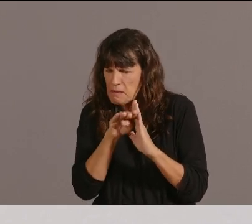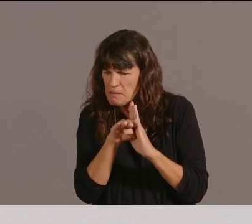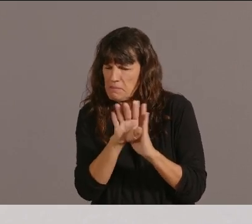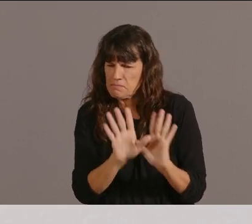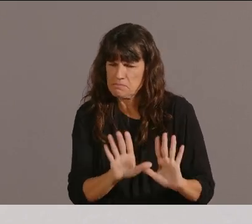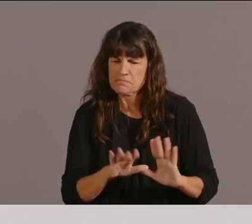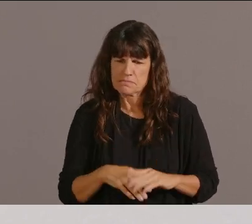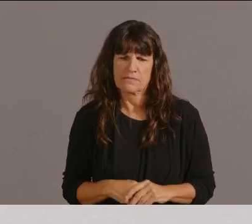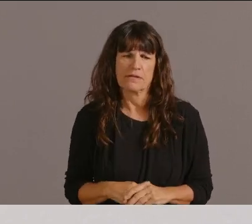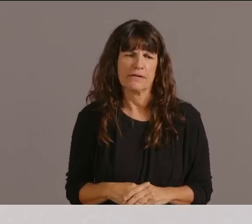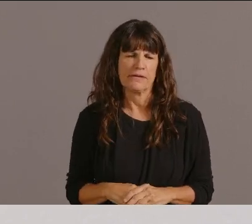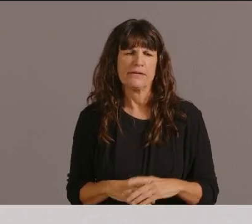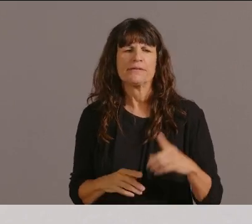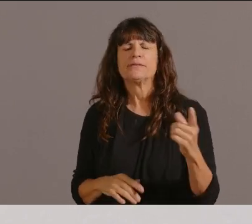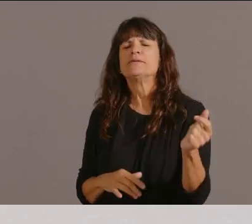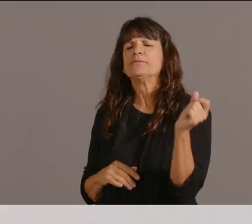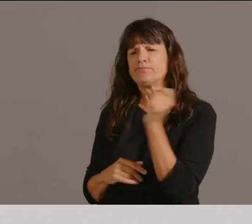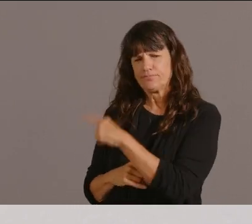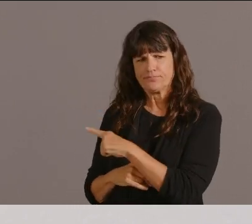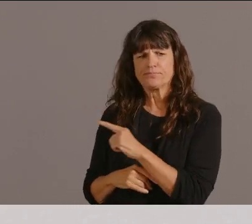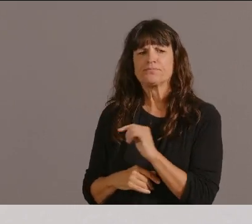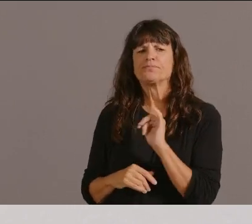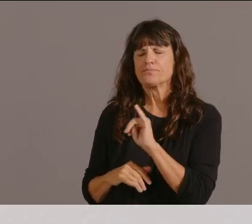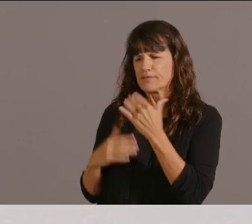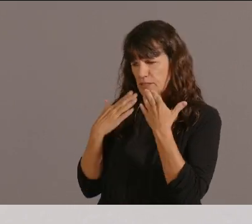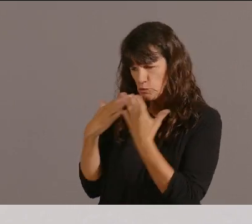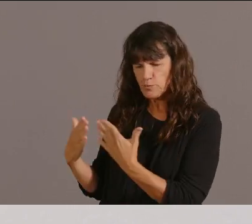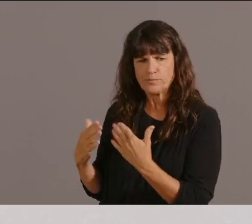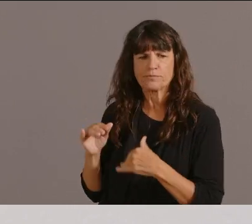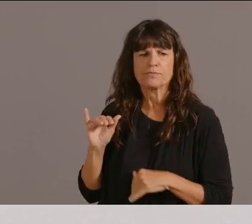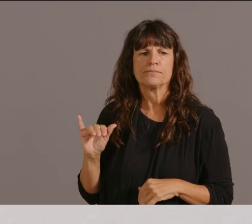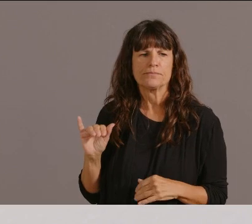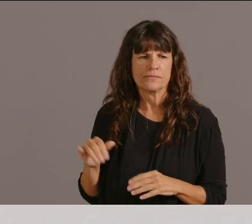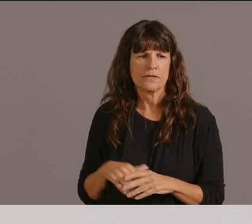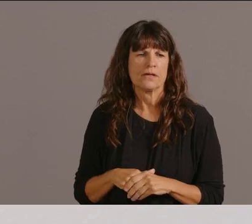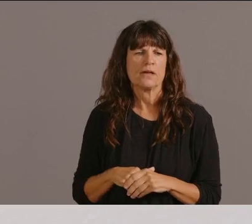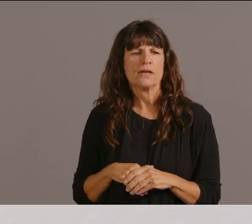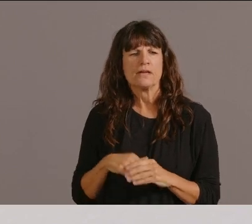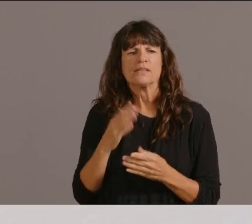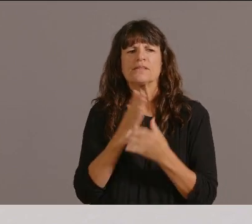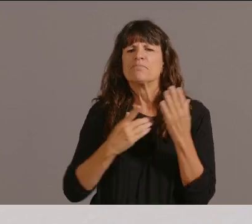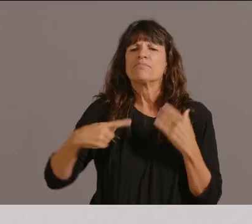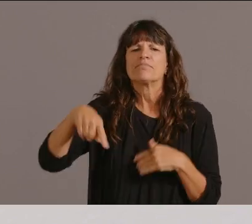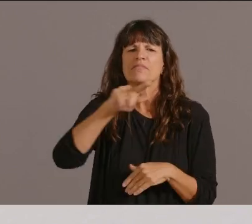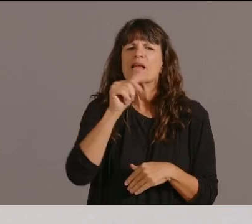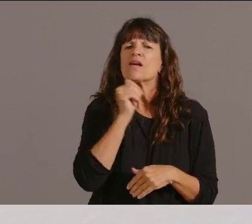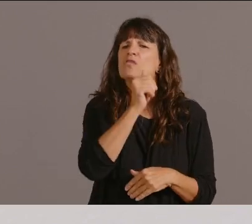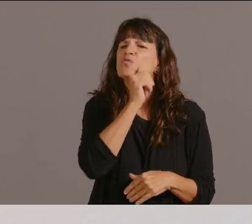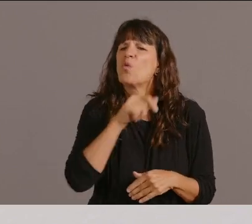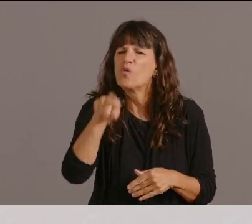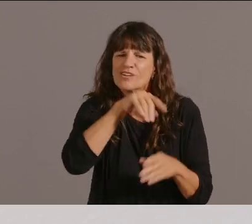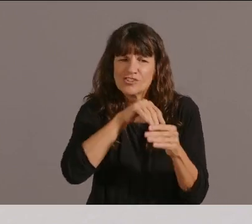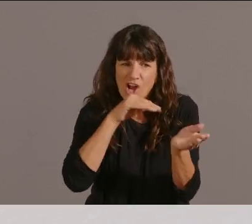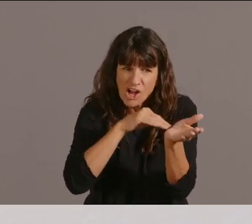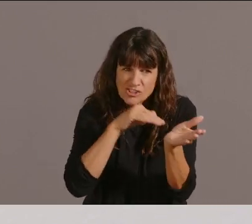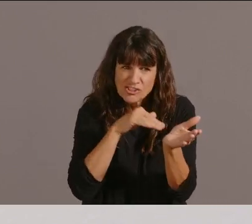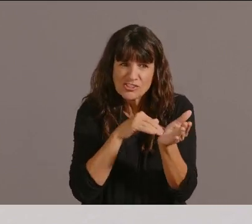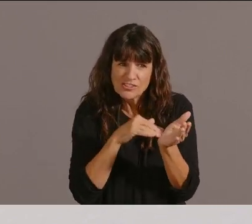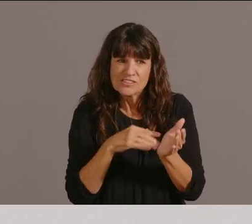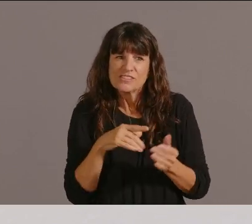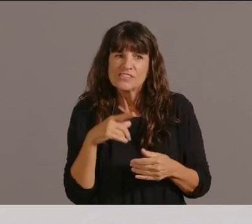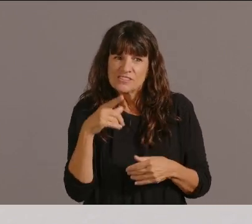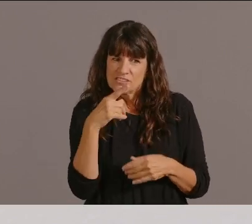Thank you. And you do have some Arizona physicians that are on record today saying that